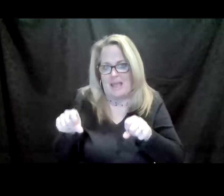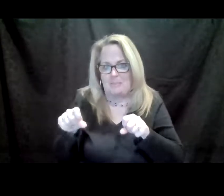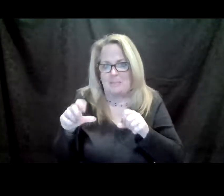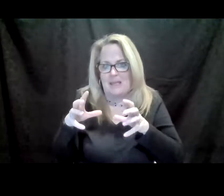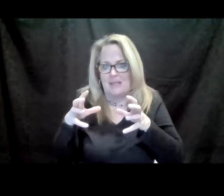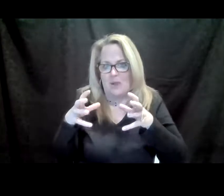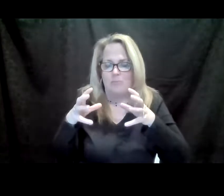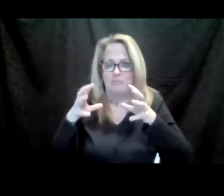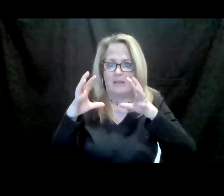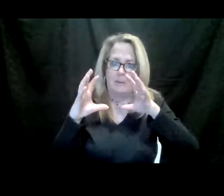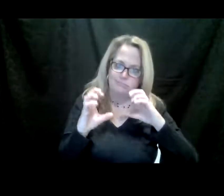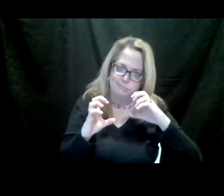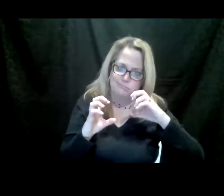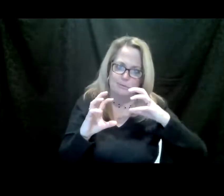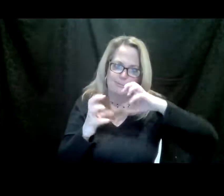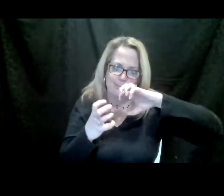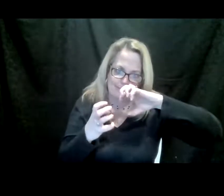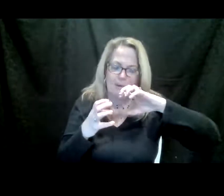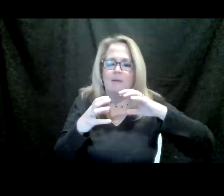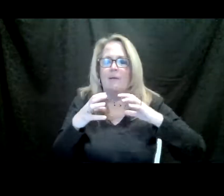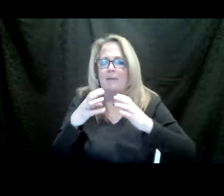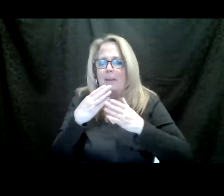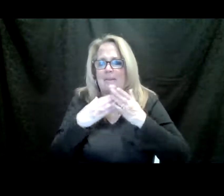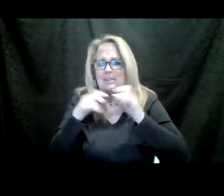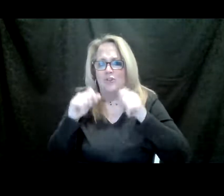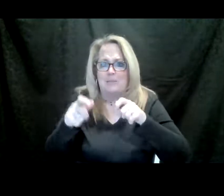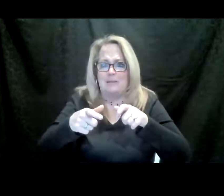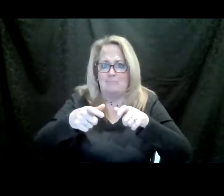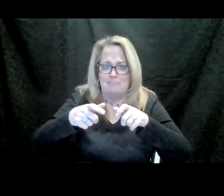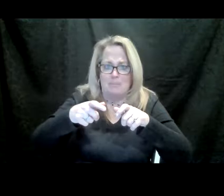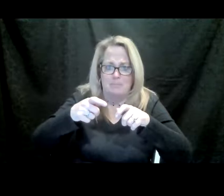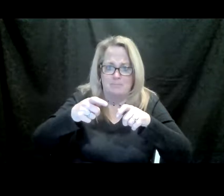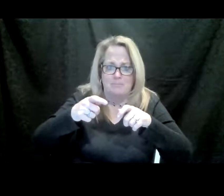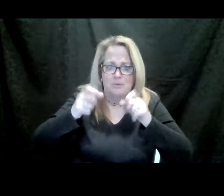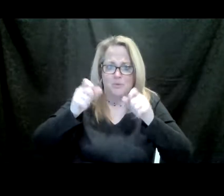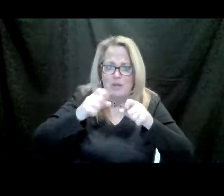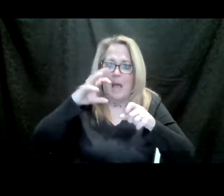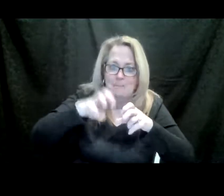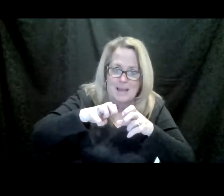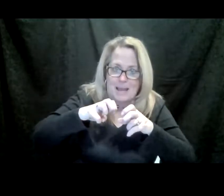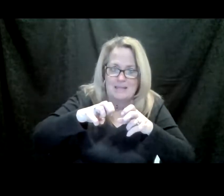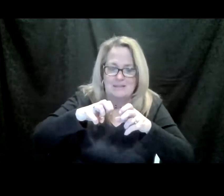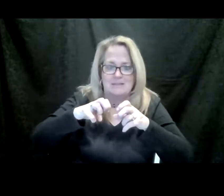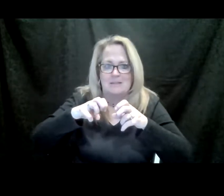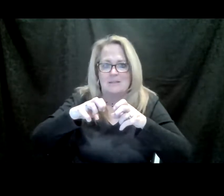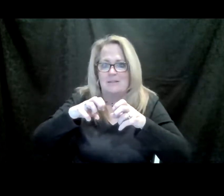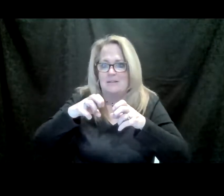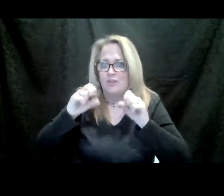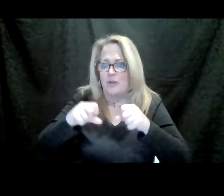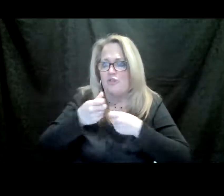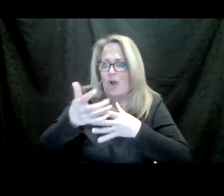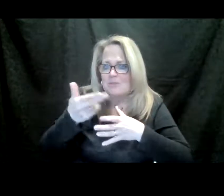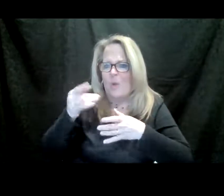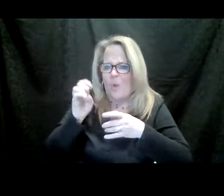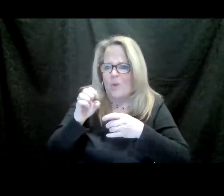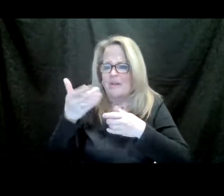and pieces could be pulled off if they have a very strong bite. But this has really turned out to be kind of an interesting and